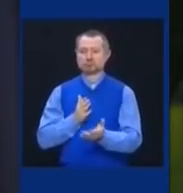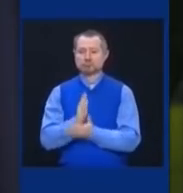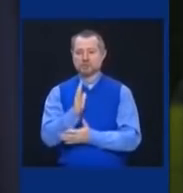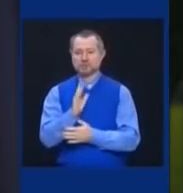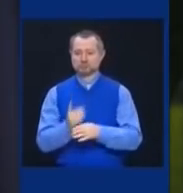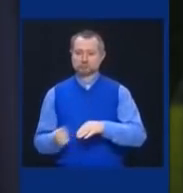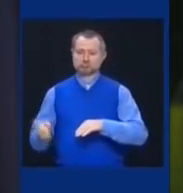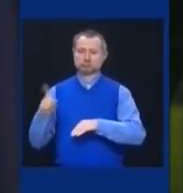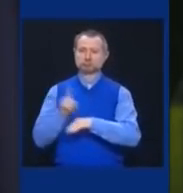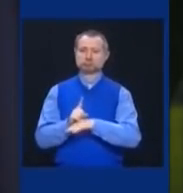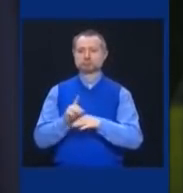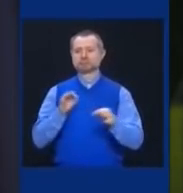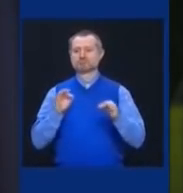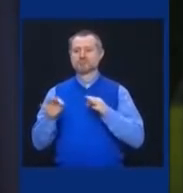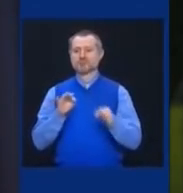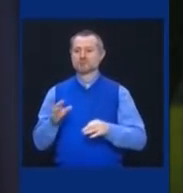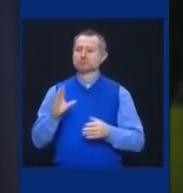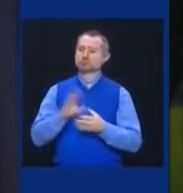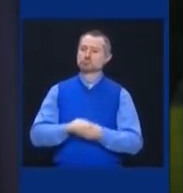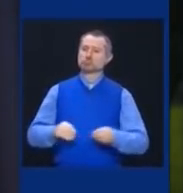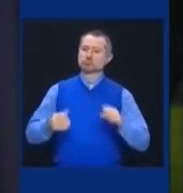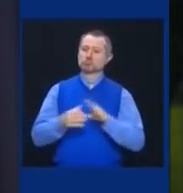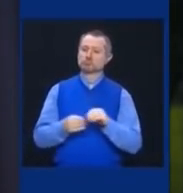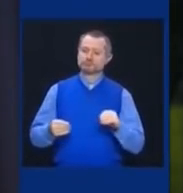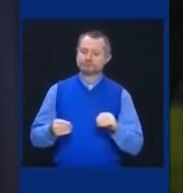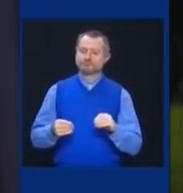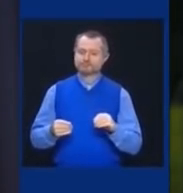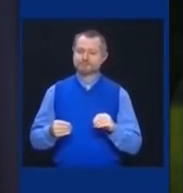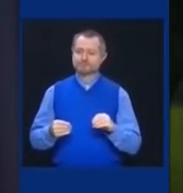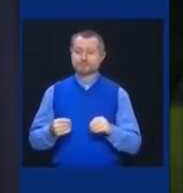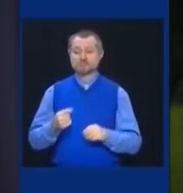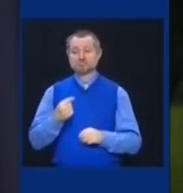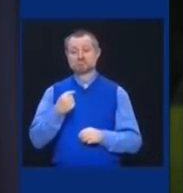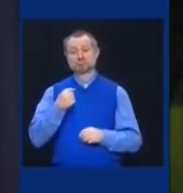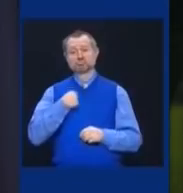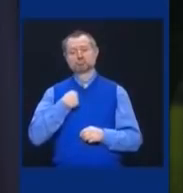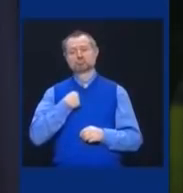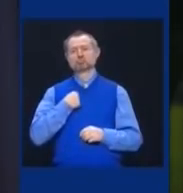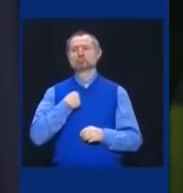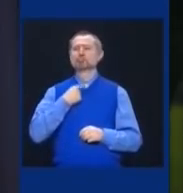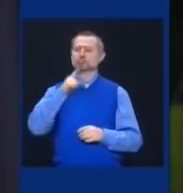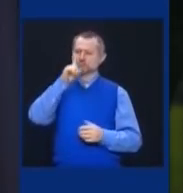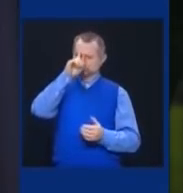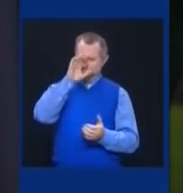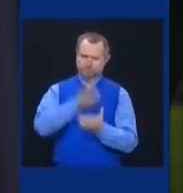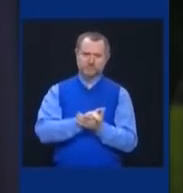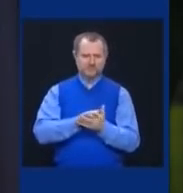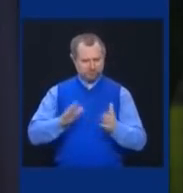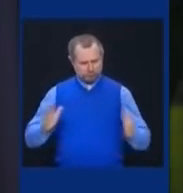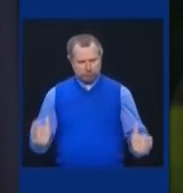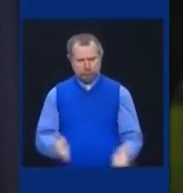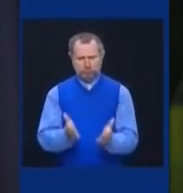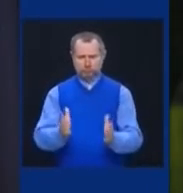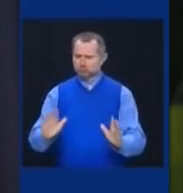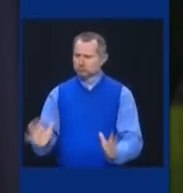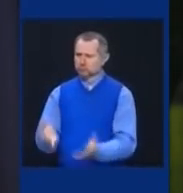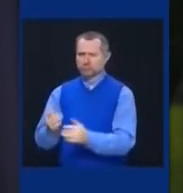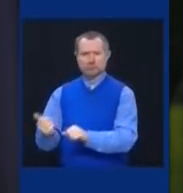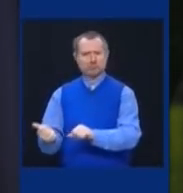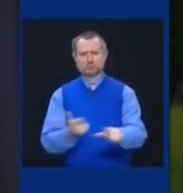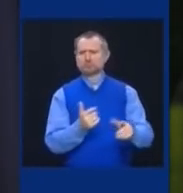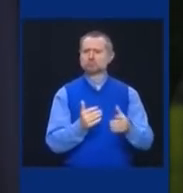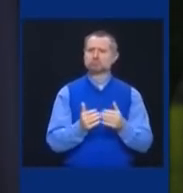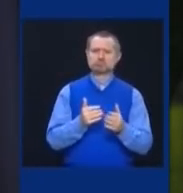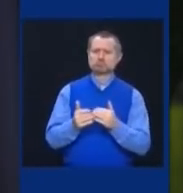think it should be encouraged in every way. Why every? I now